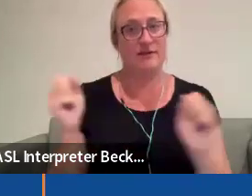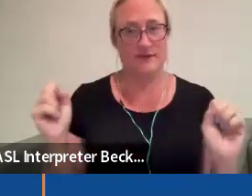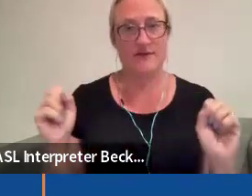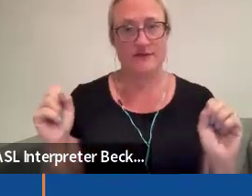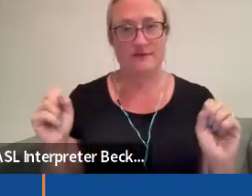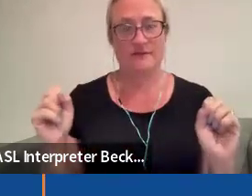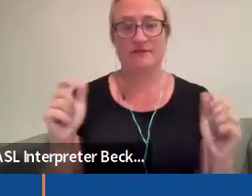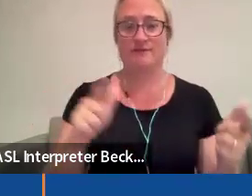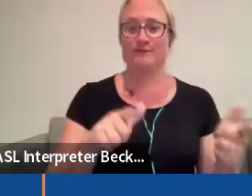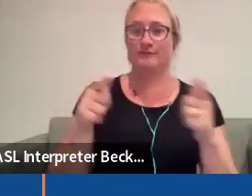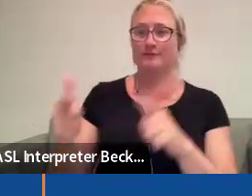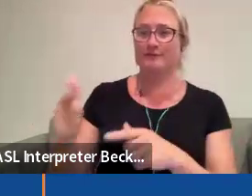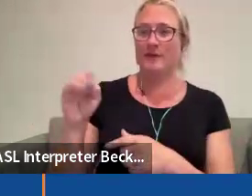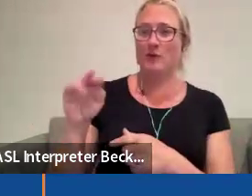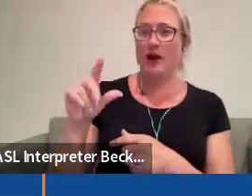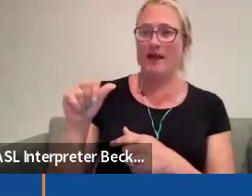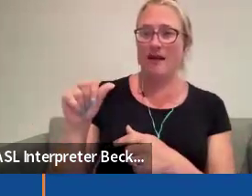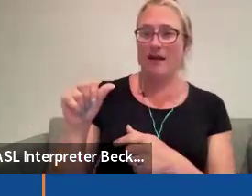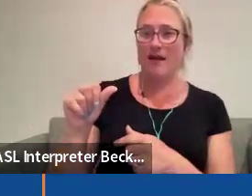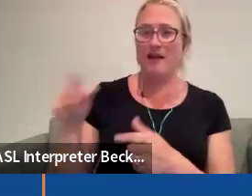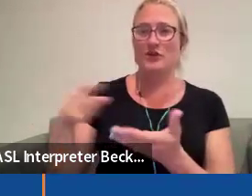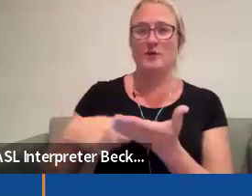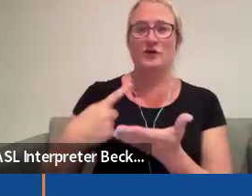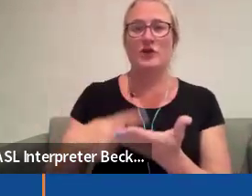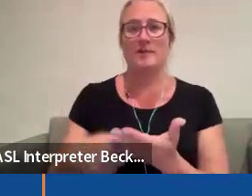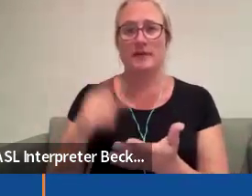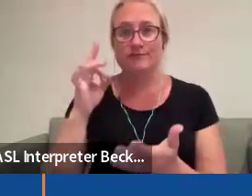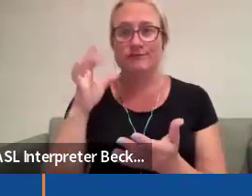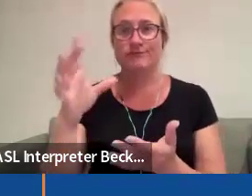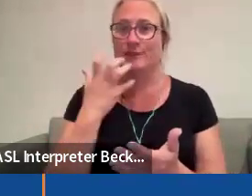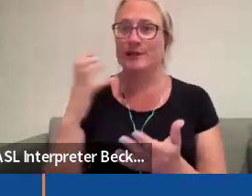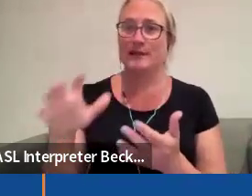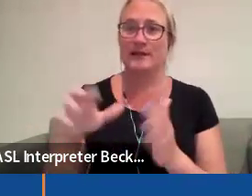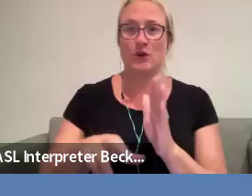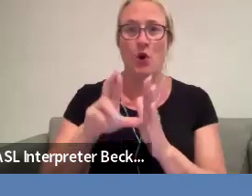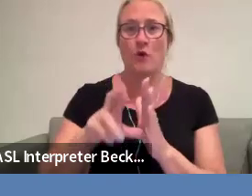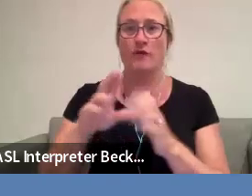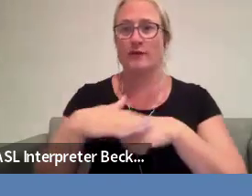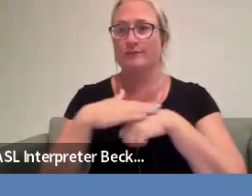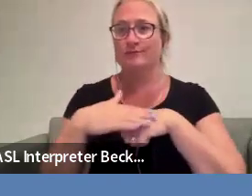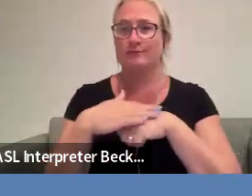turn it over to Miranda, who will talk about the extreme heat overview and give you guys what that insight looks like.